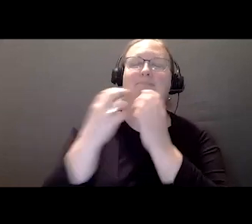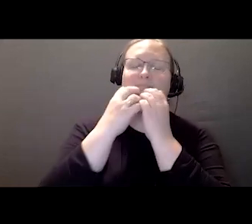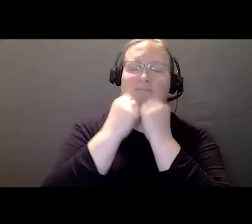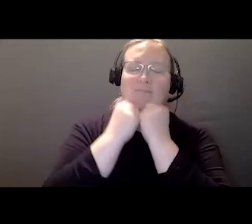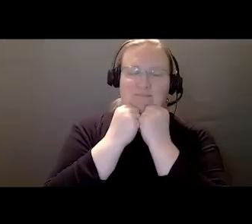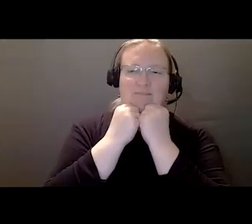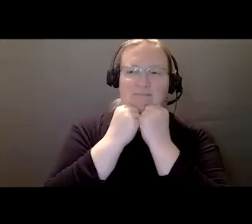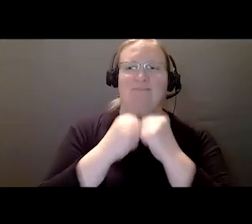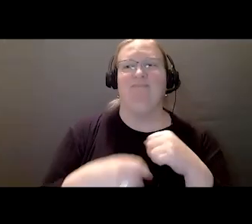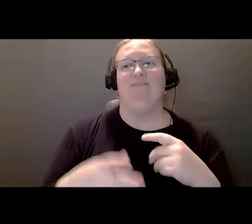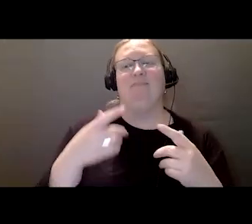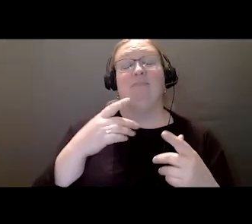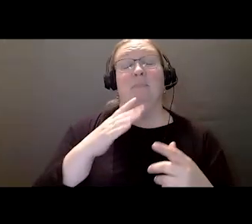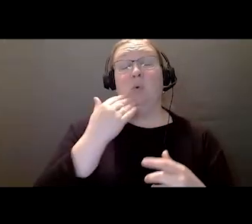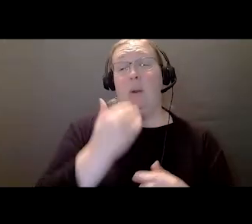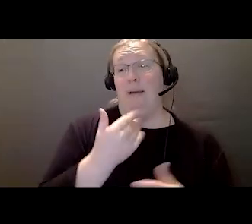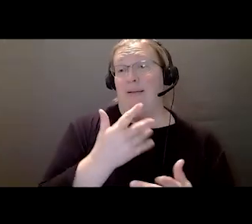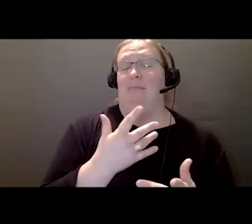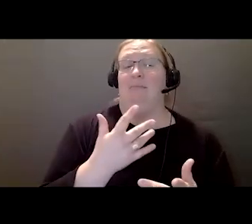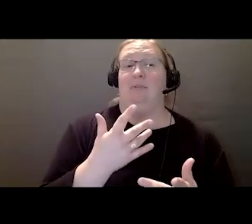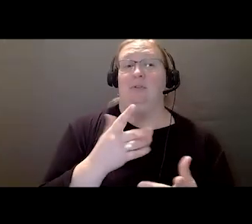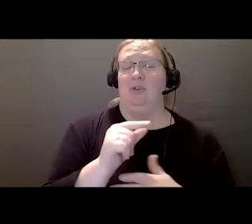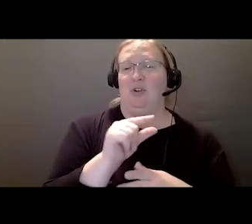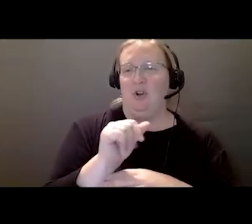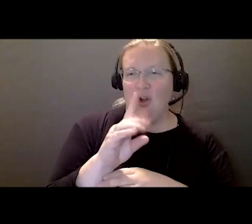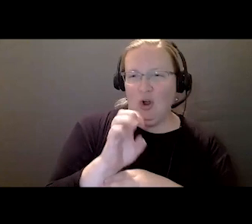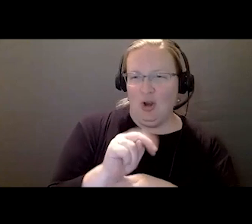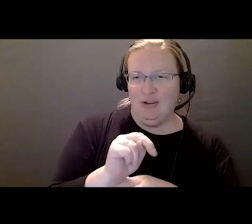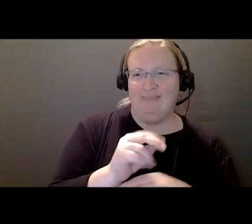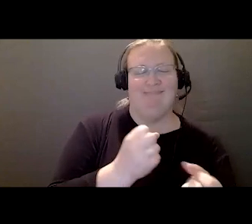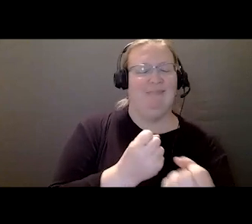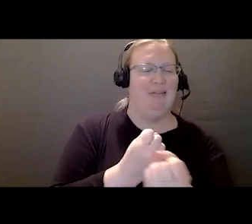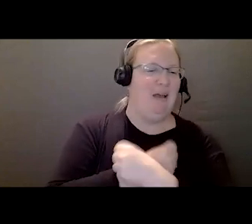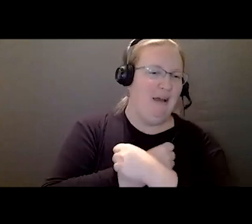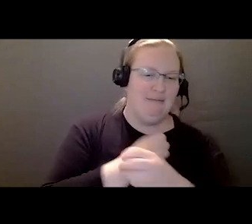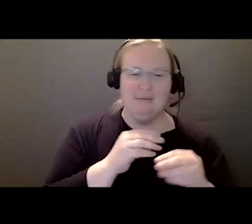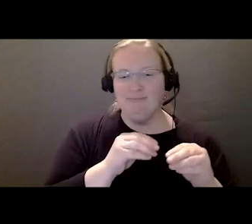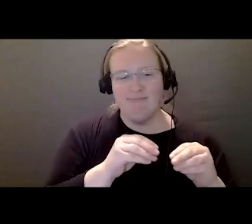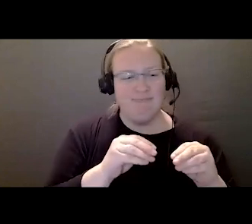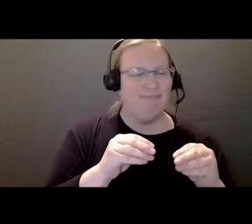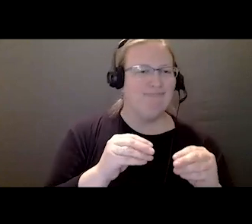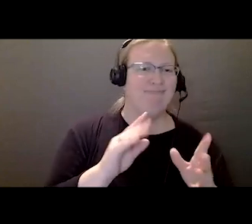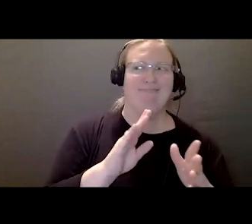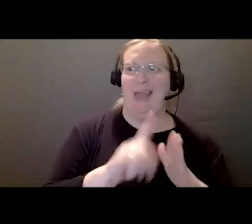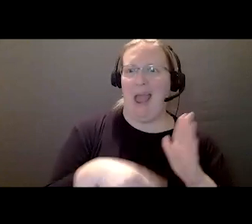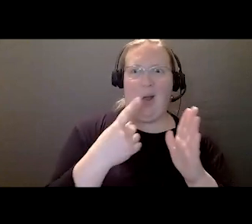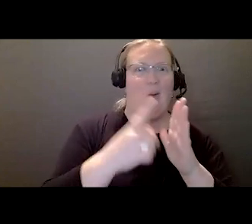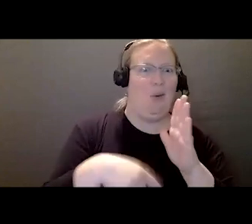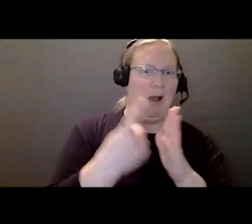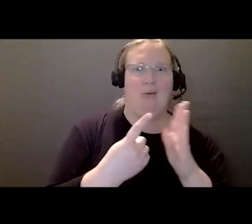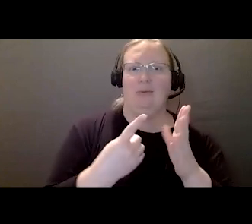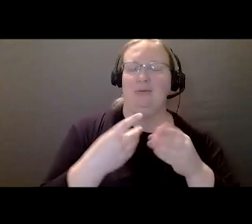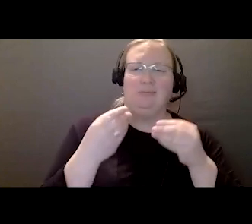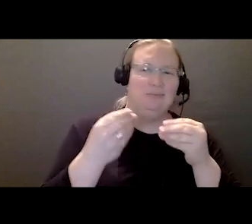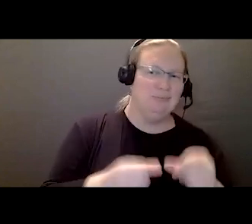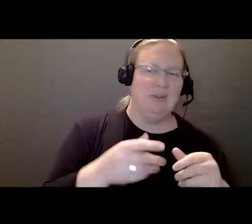grandmother loved gardening as well. We spent hours in her flower garden atop the Assiniboine River,